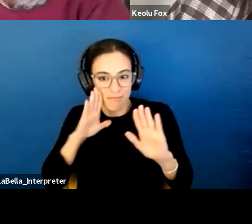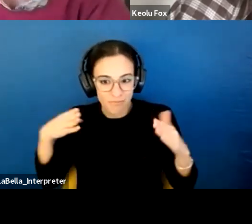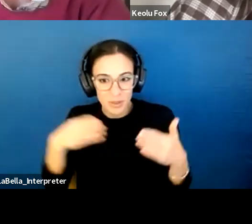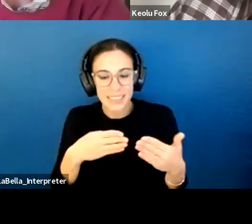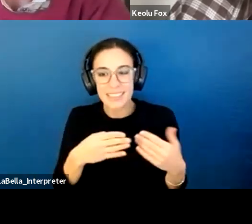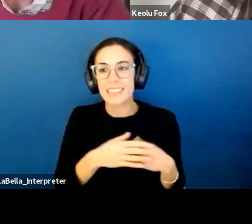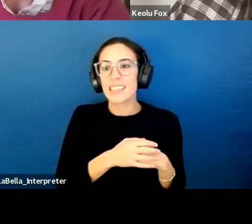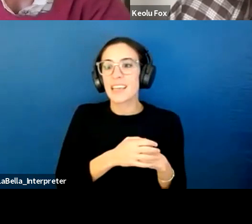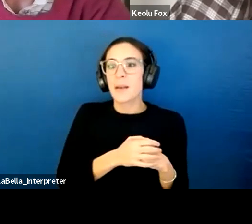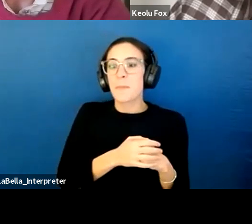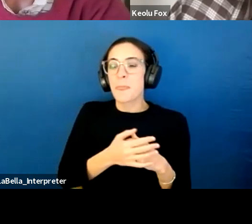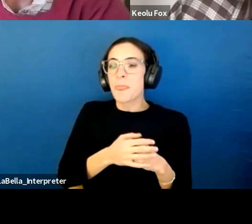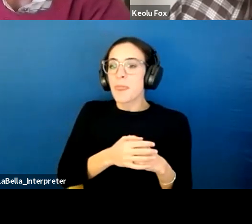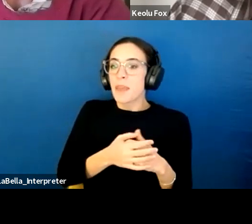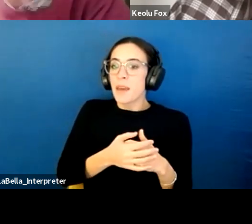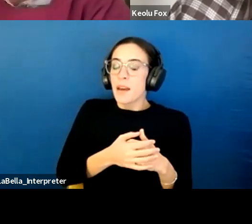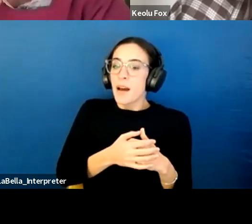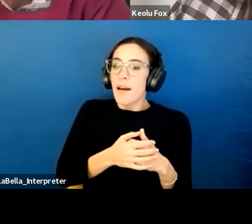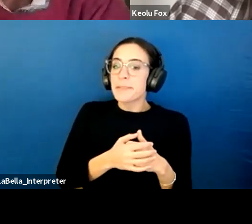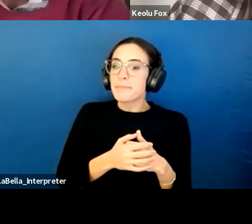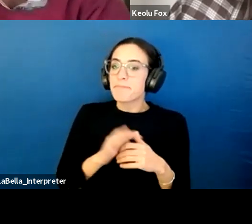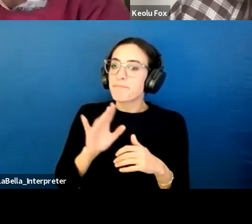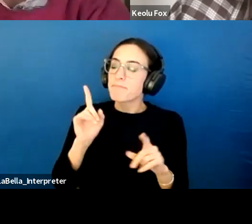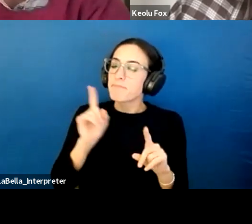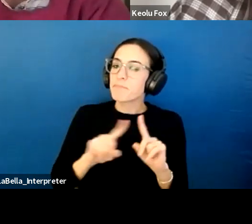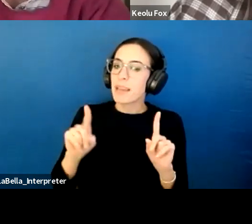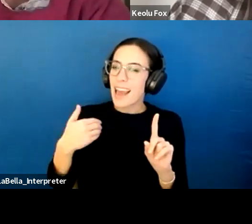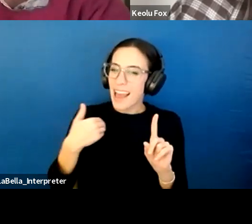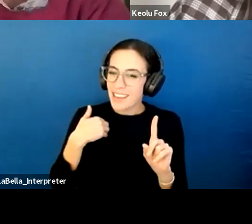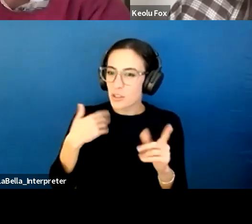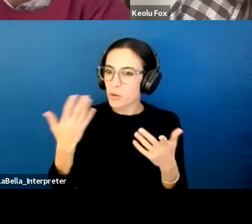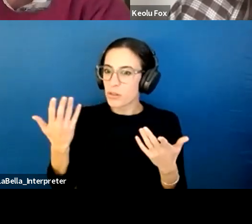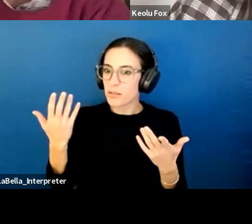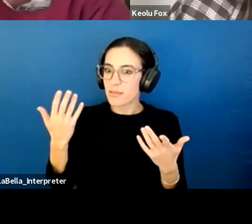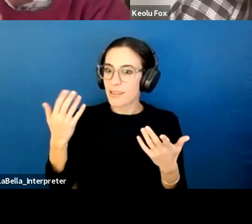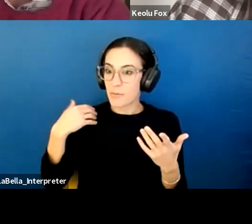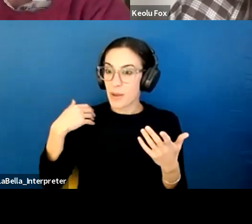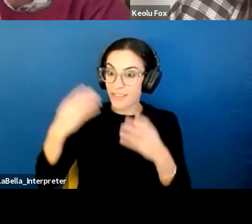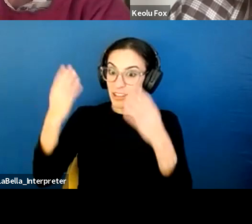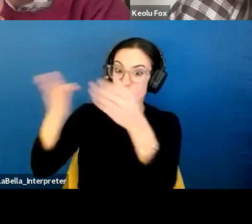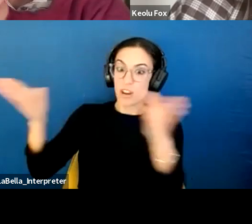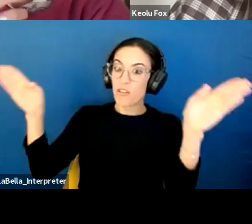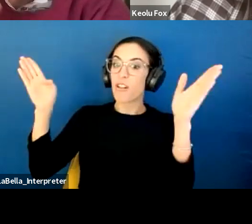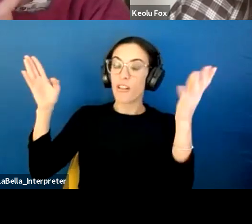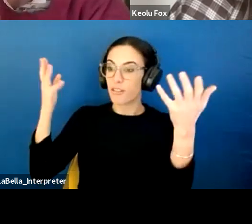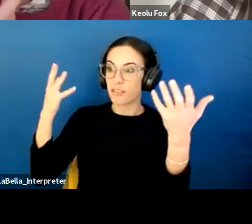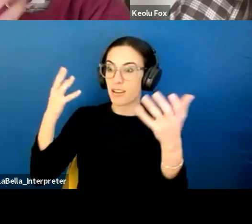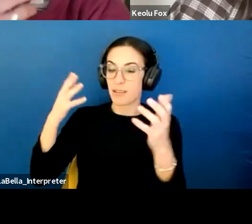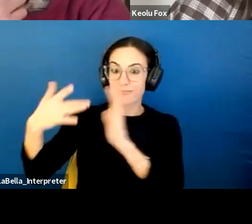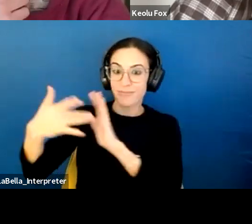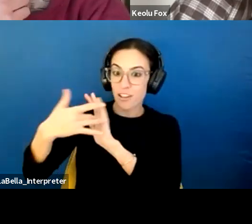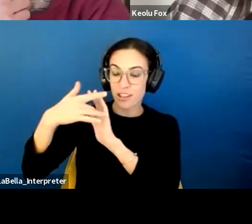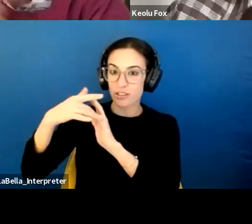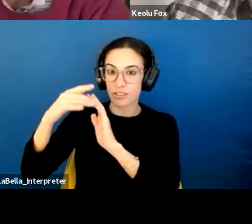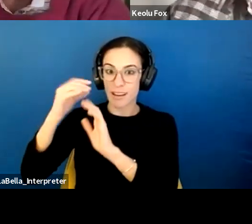of technology writ large, but having that kind of highly local and convivial interaction about what is it that we might